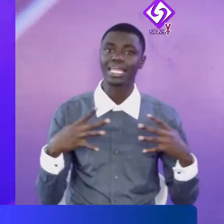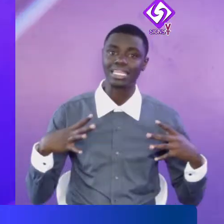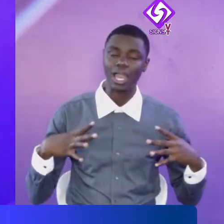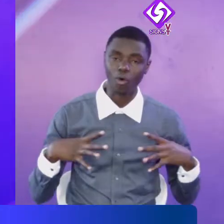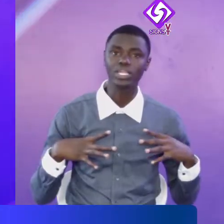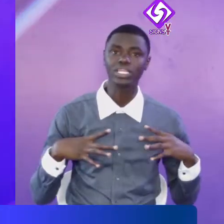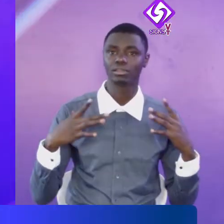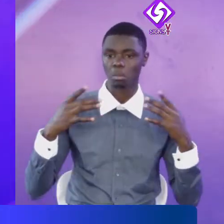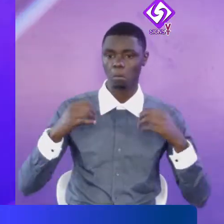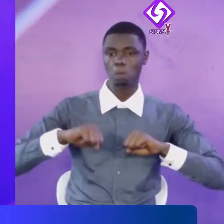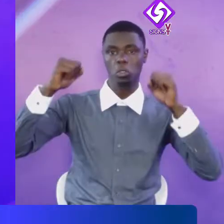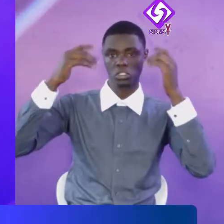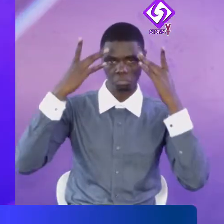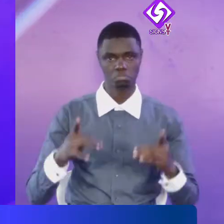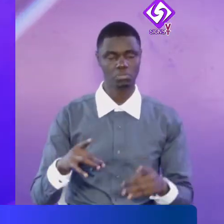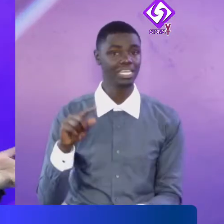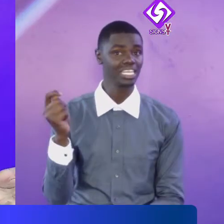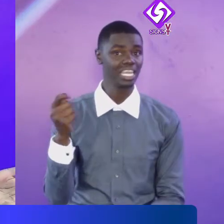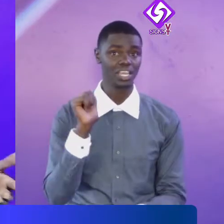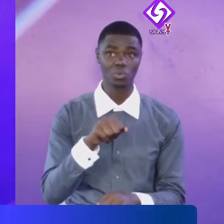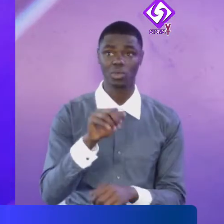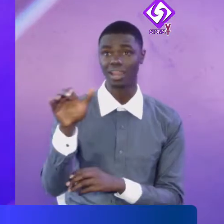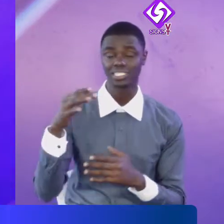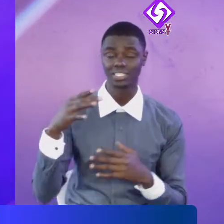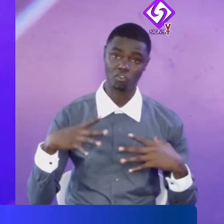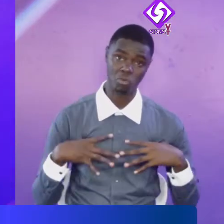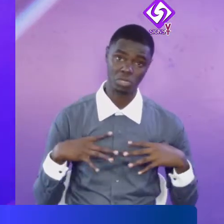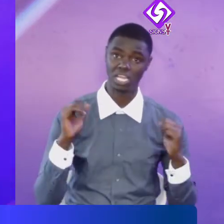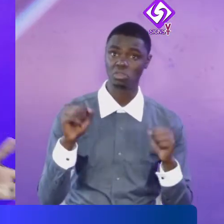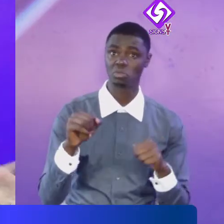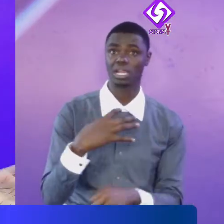boss. In Kenya here, you can ask for a holiday, you can take a